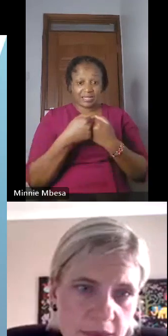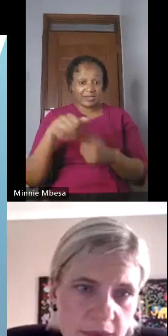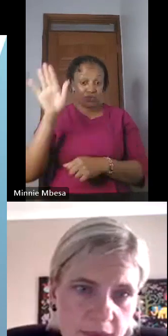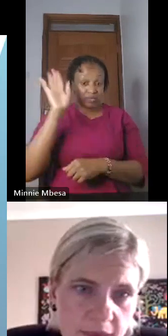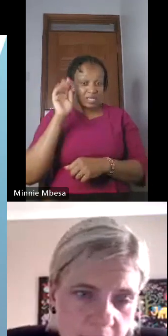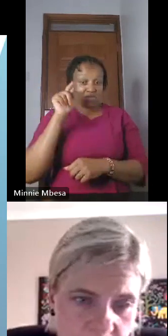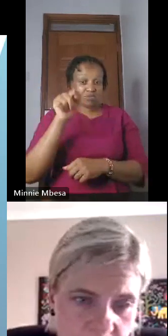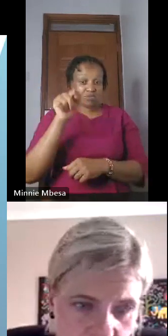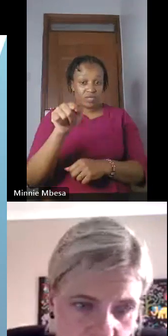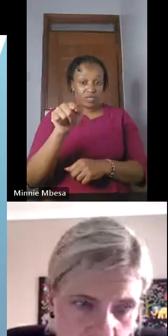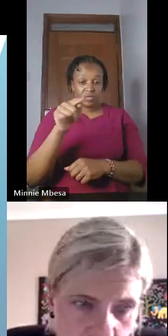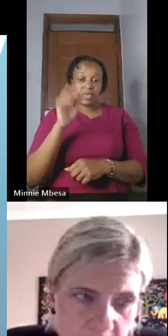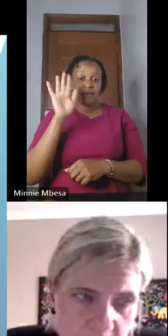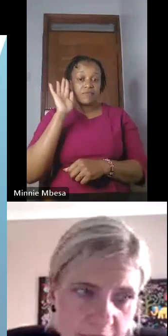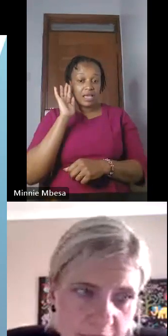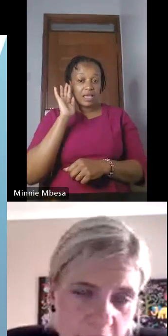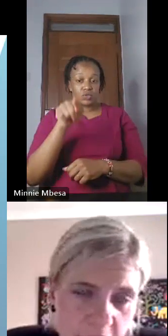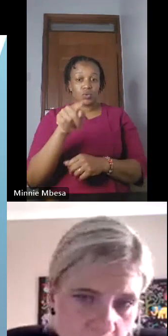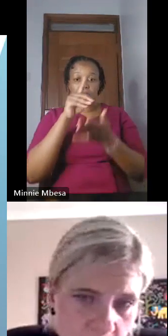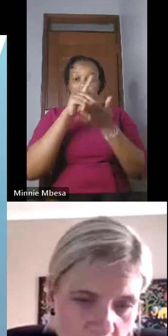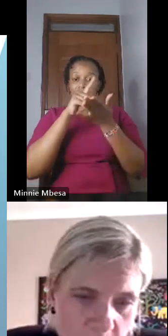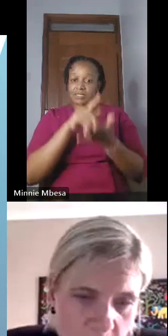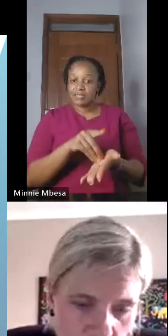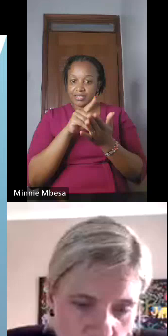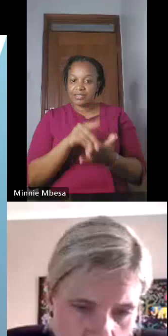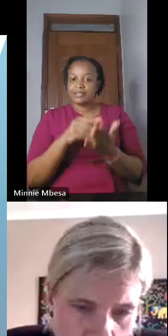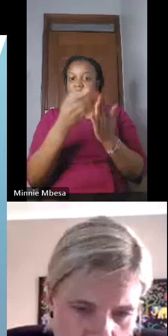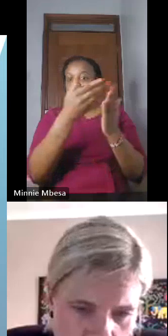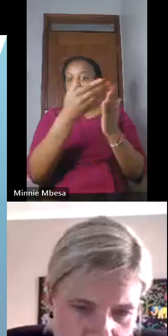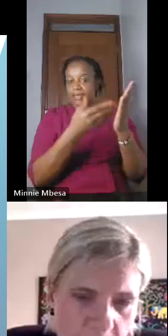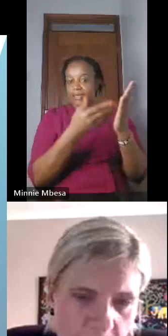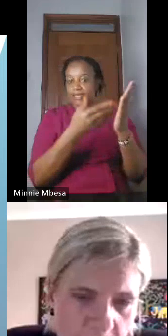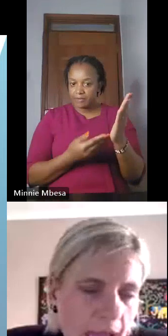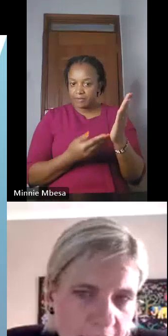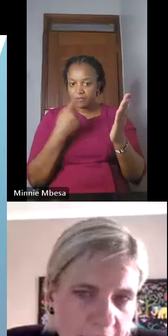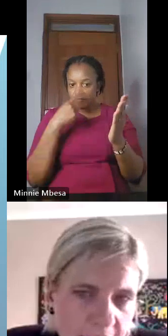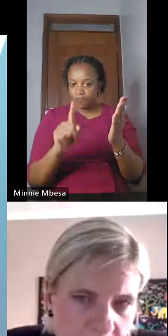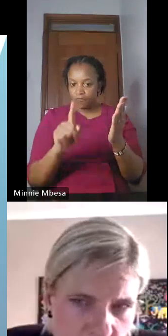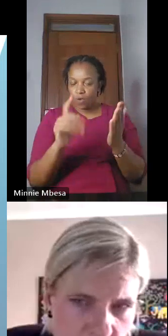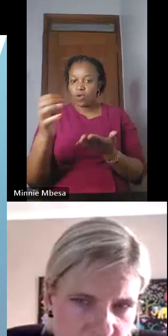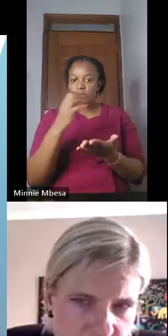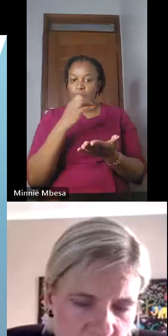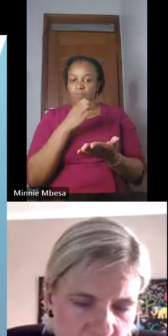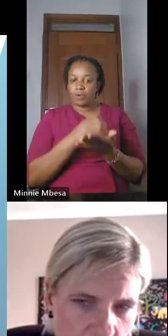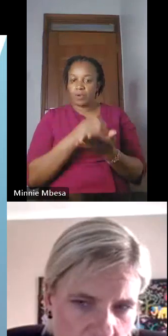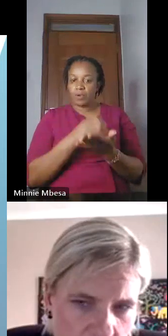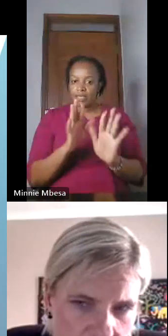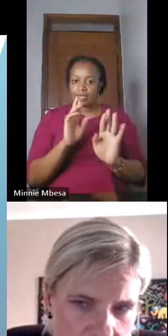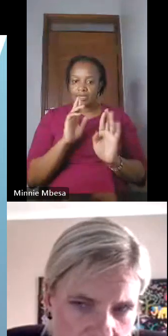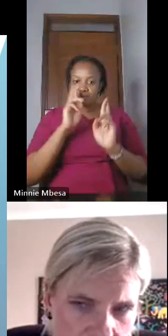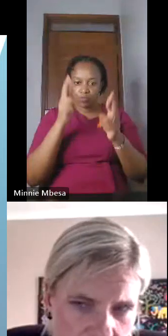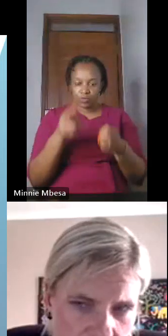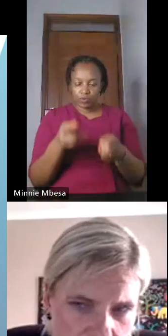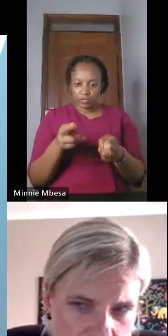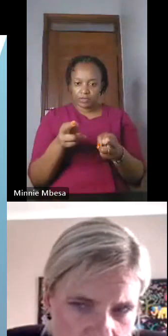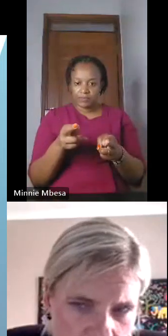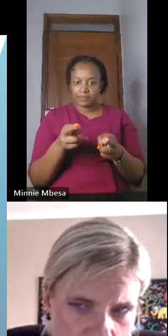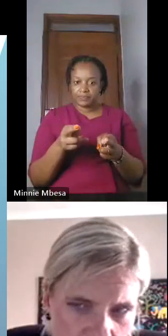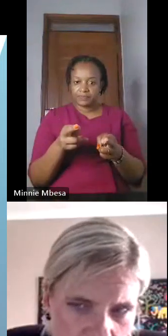downloading the template for the employer report, and then I lost you. I didn't